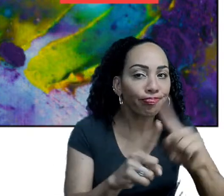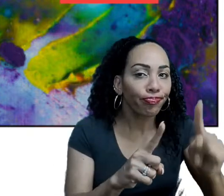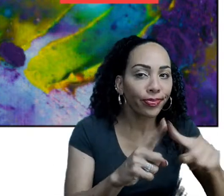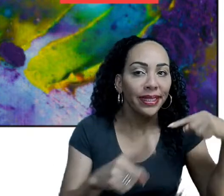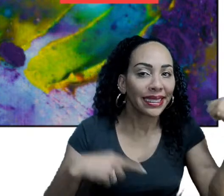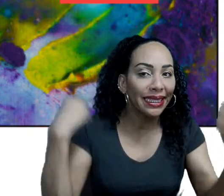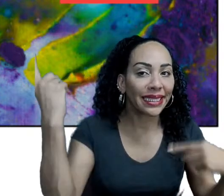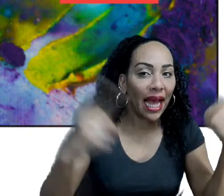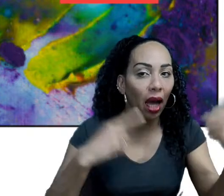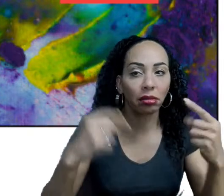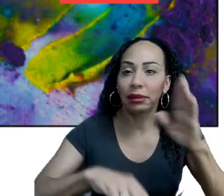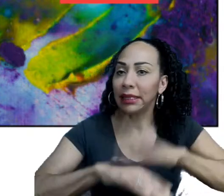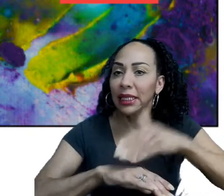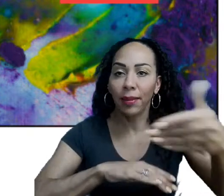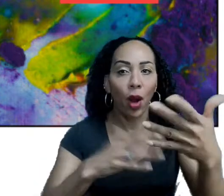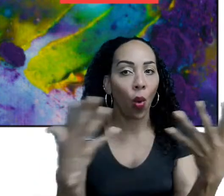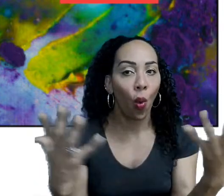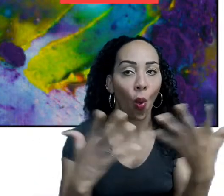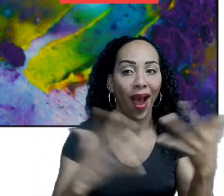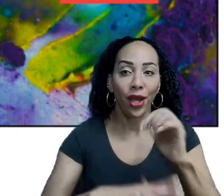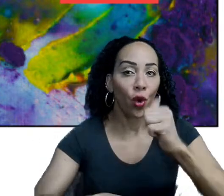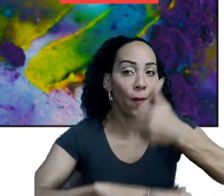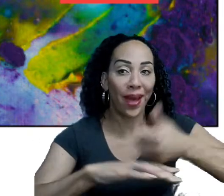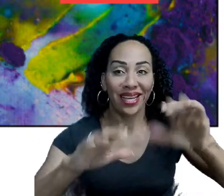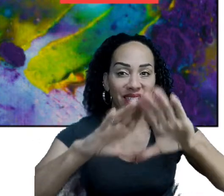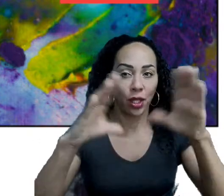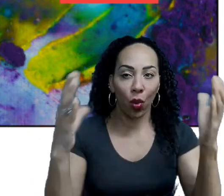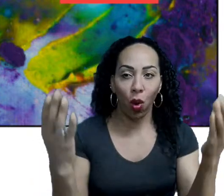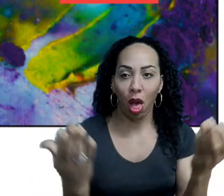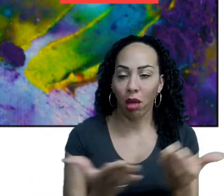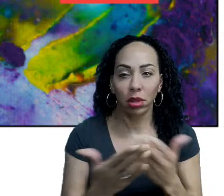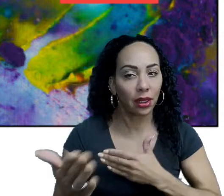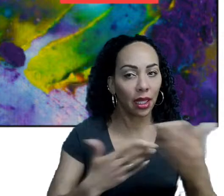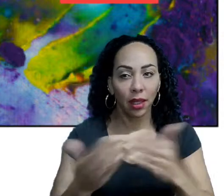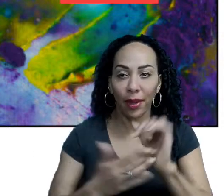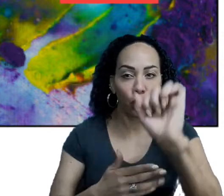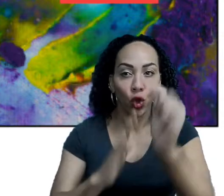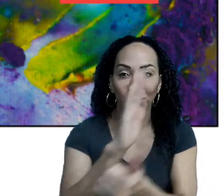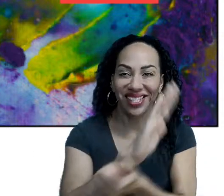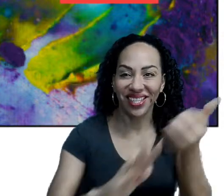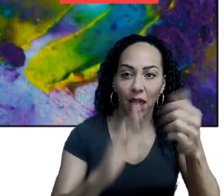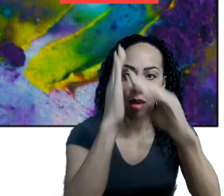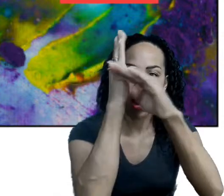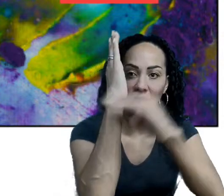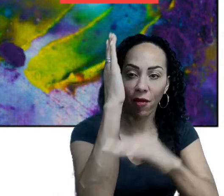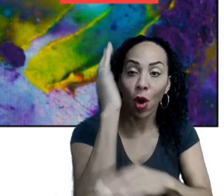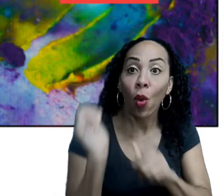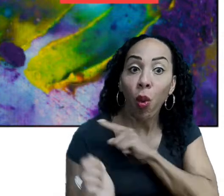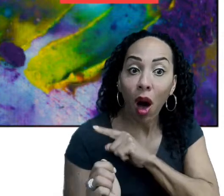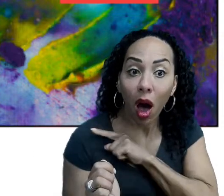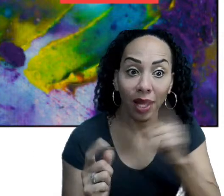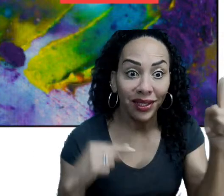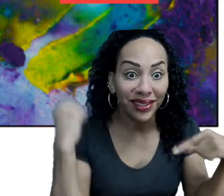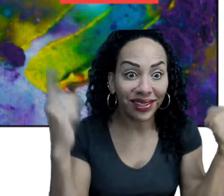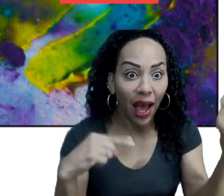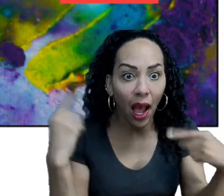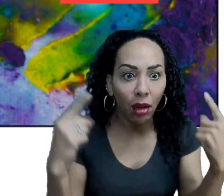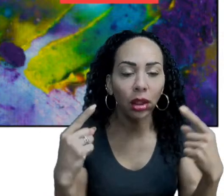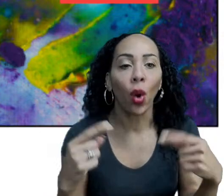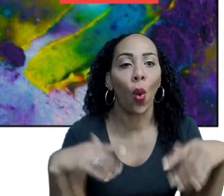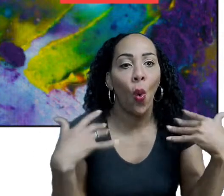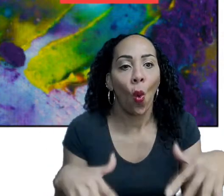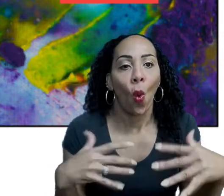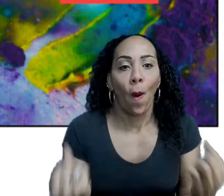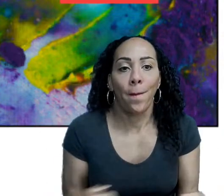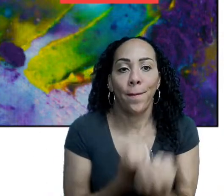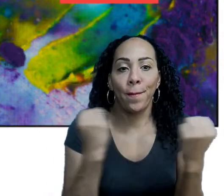kind of level they're at and engaging with it. So sound can be a really, really powerful way, in our opinion, of engaging people with sound. In fact,